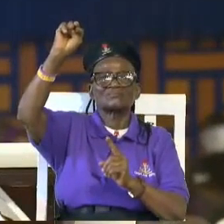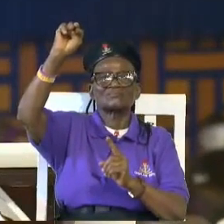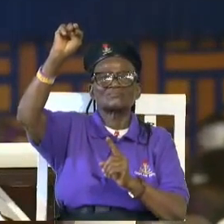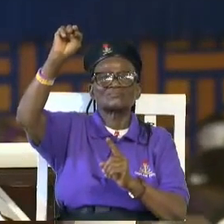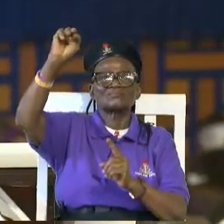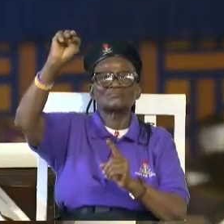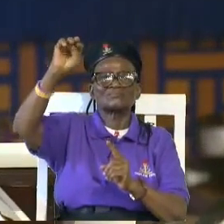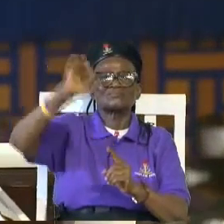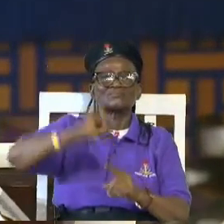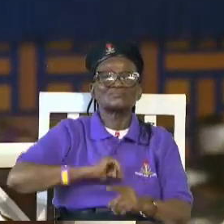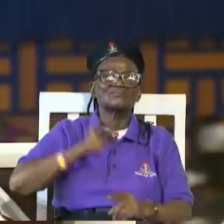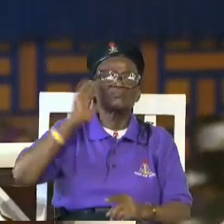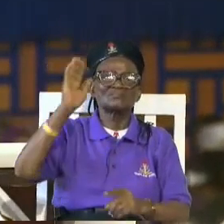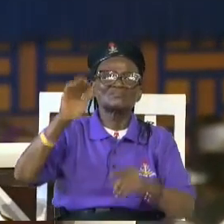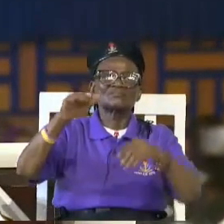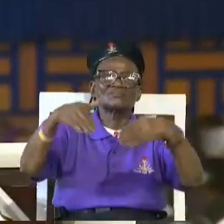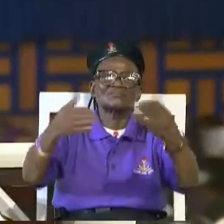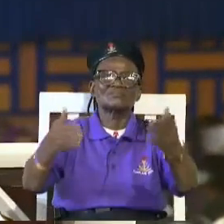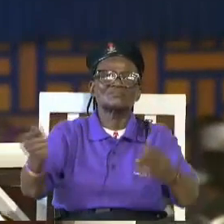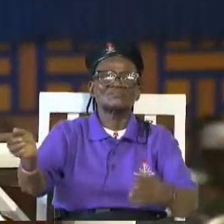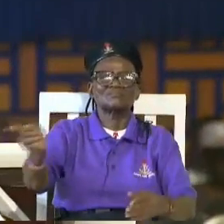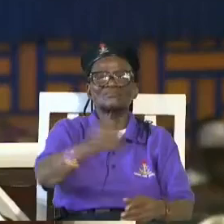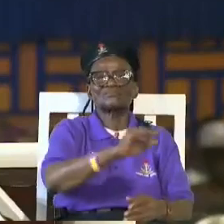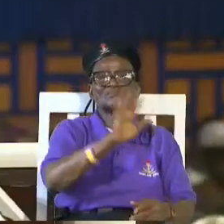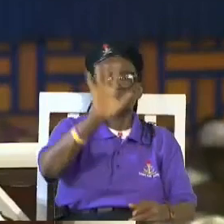So I'm going to give you 5 minutes